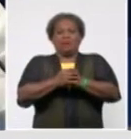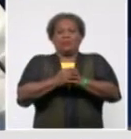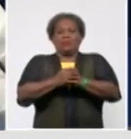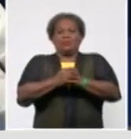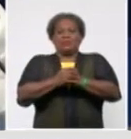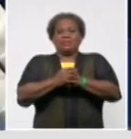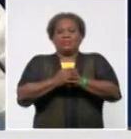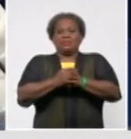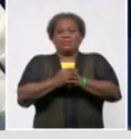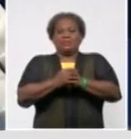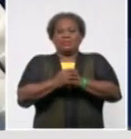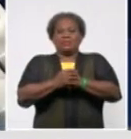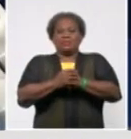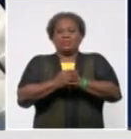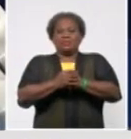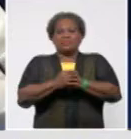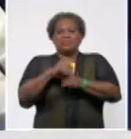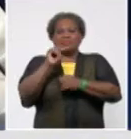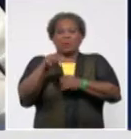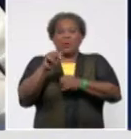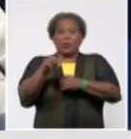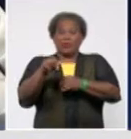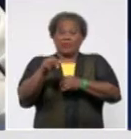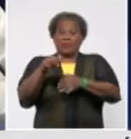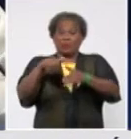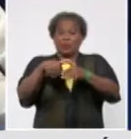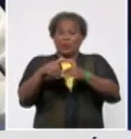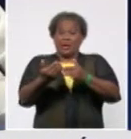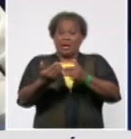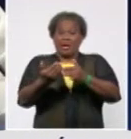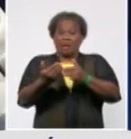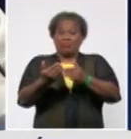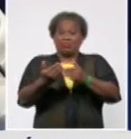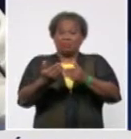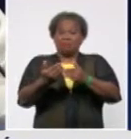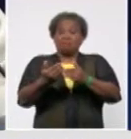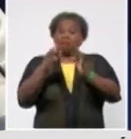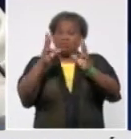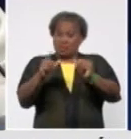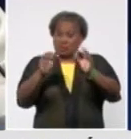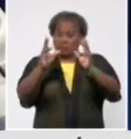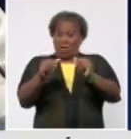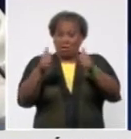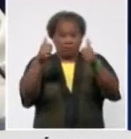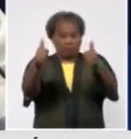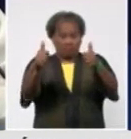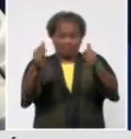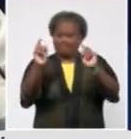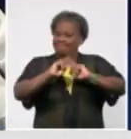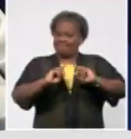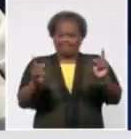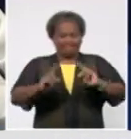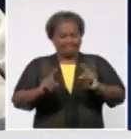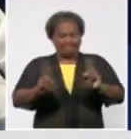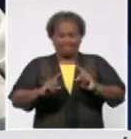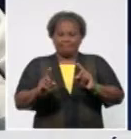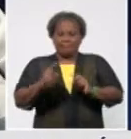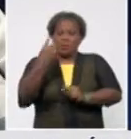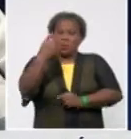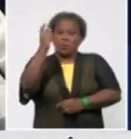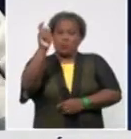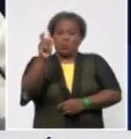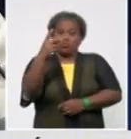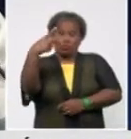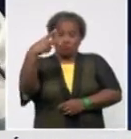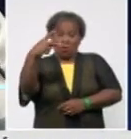patients. One is a 90-year-old female patient from Ciego de Ávila province and the municipality of the same